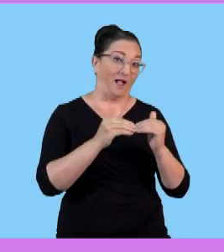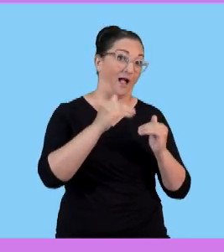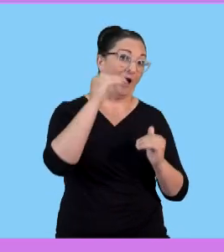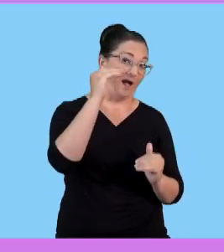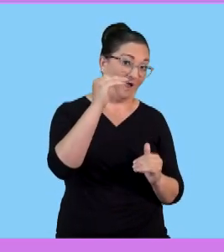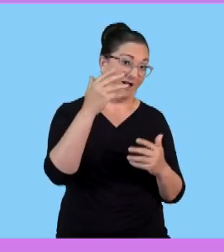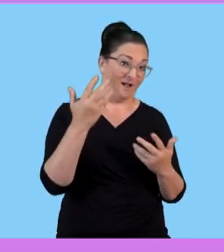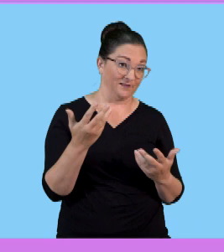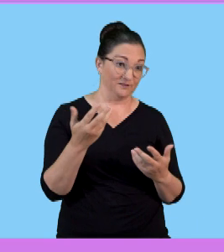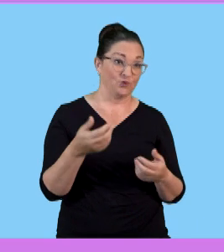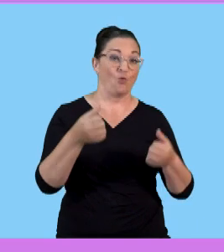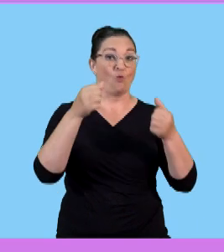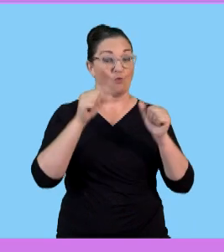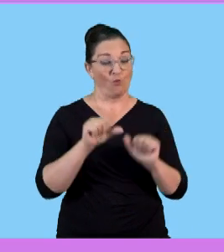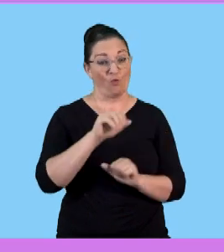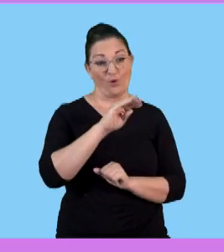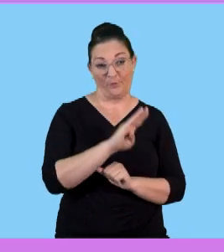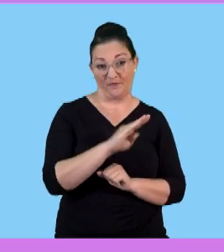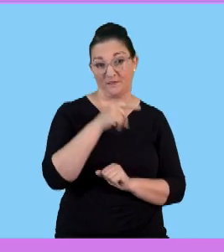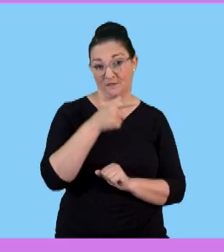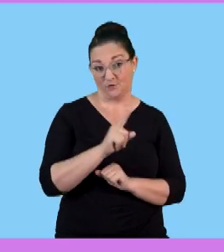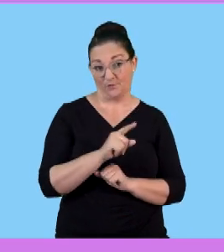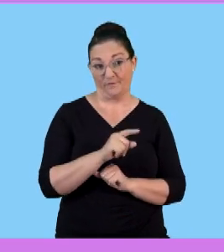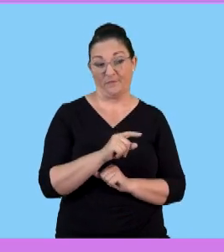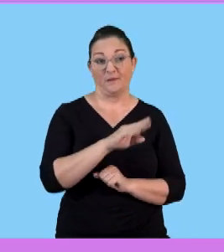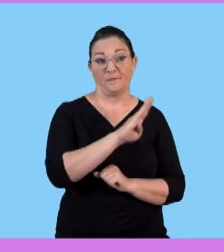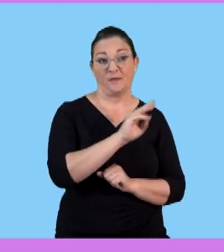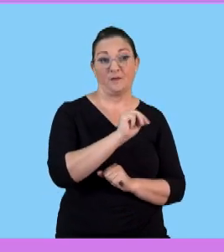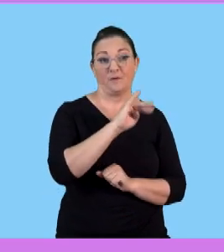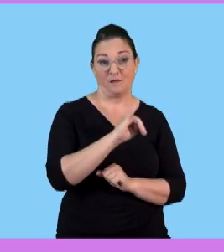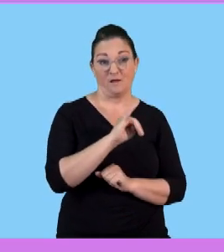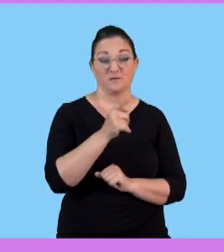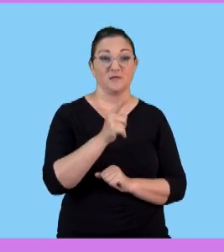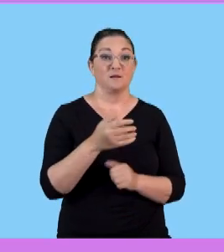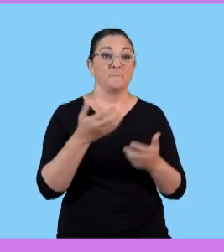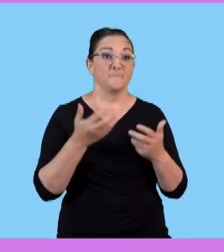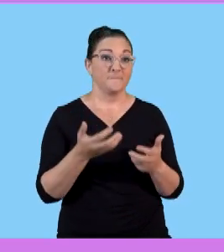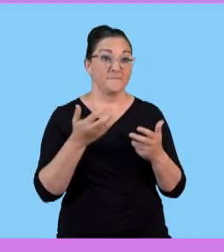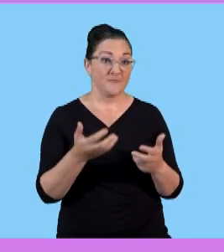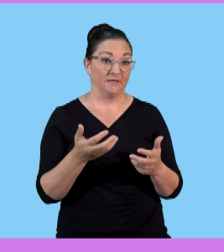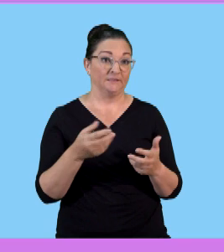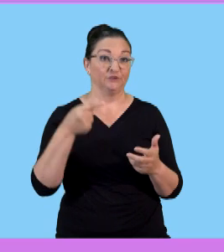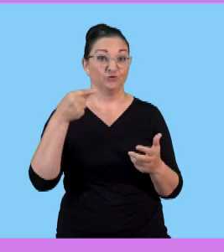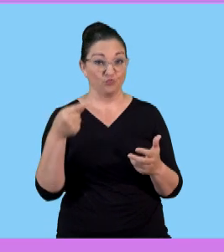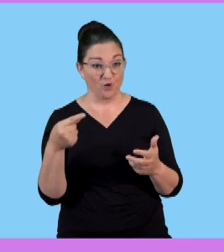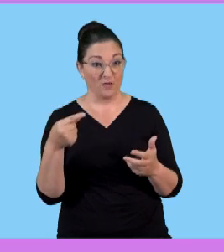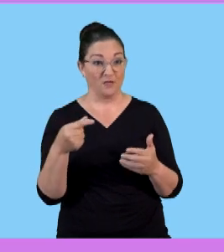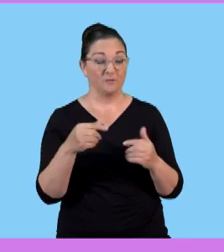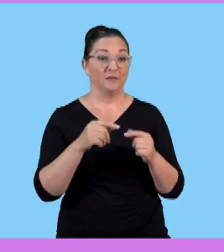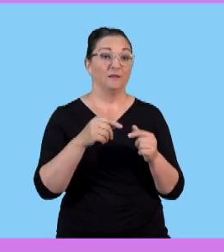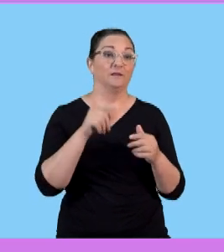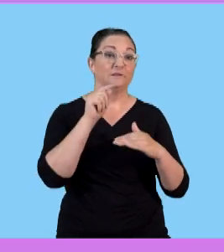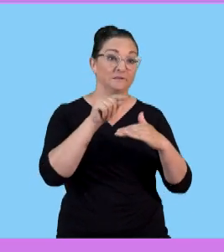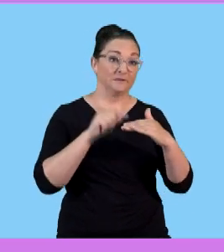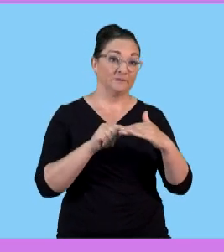meters squared. Or let's look at what the other option is saying. Option B, BMI equals your mass in grams divided by